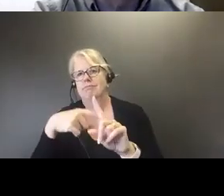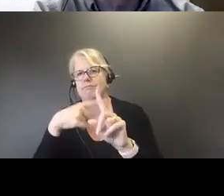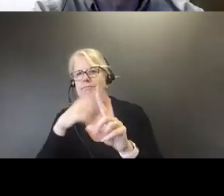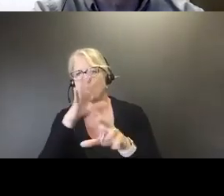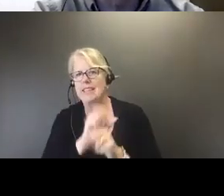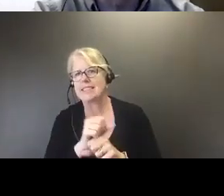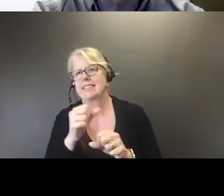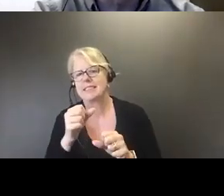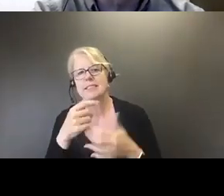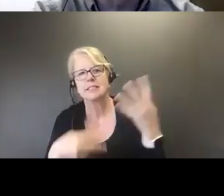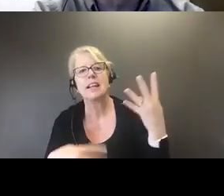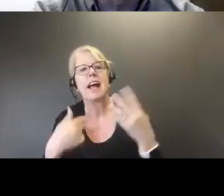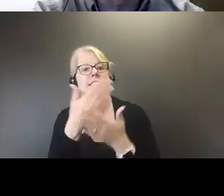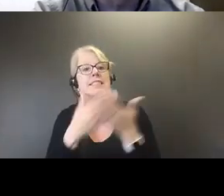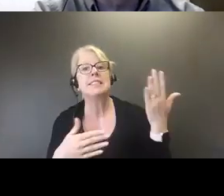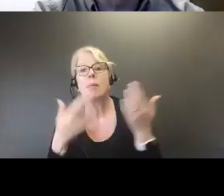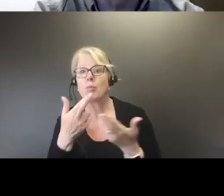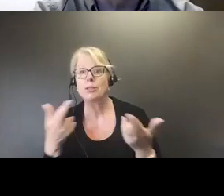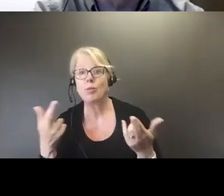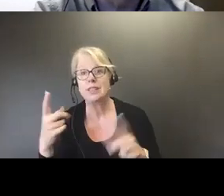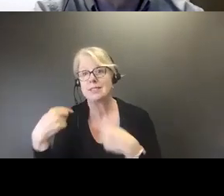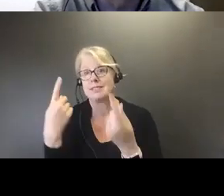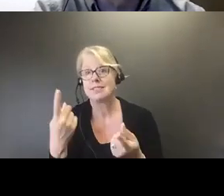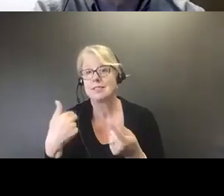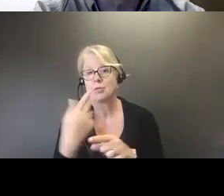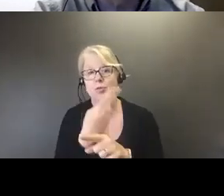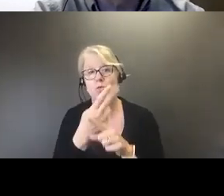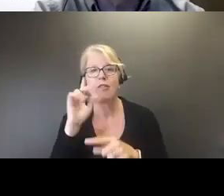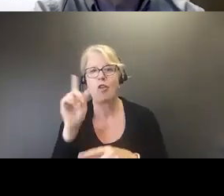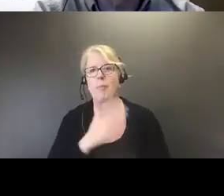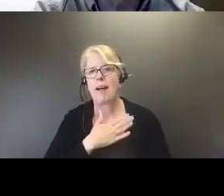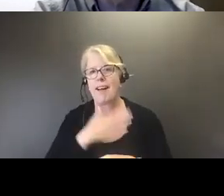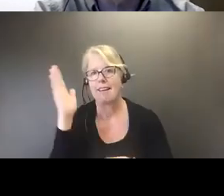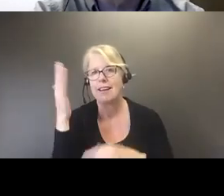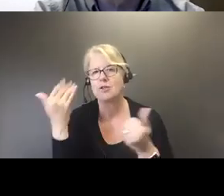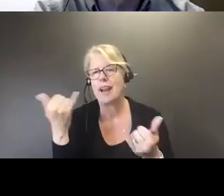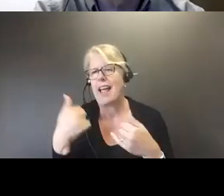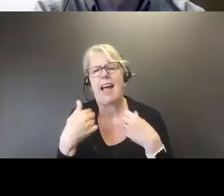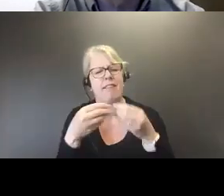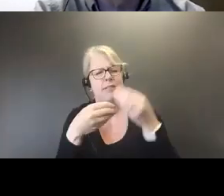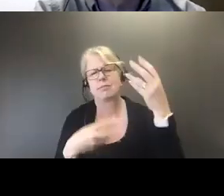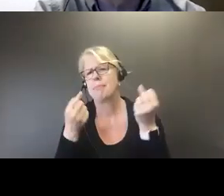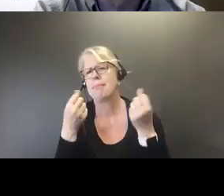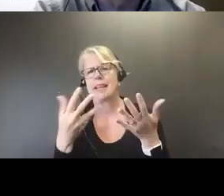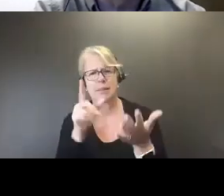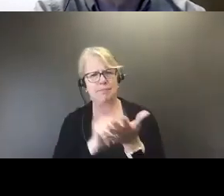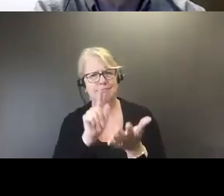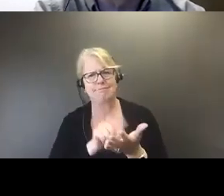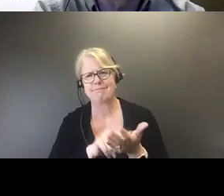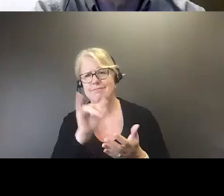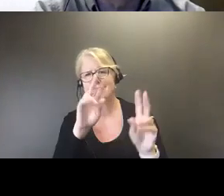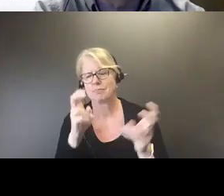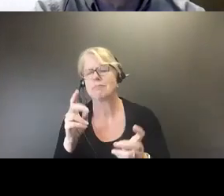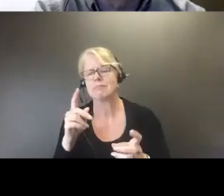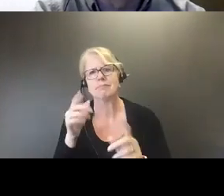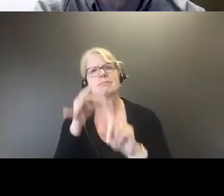Here's some of the resources that I've used in talking today. There are many, many publications on this issue, particularly in the last 5